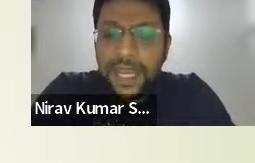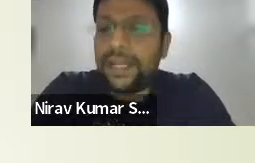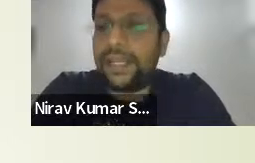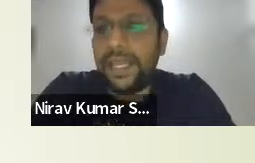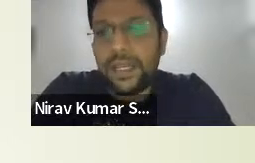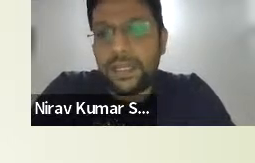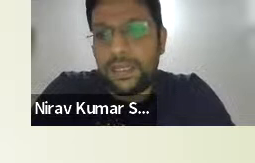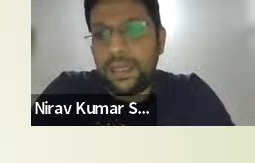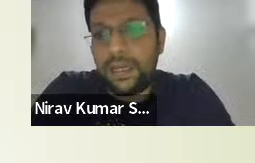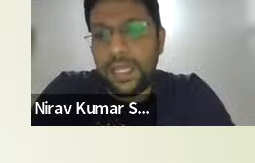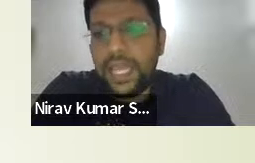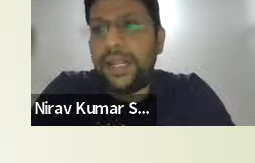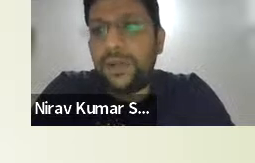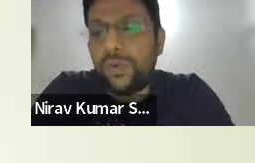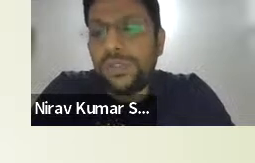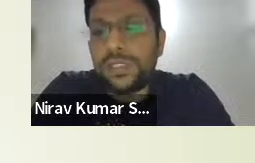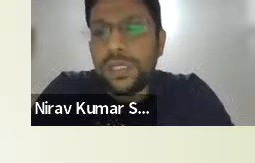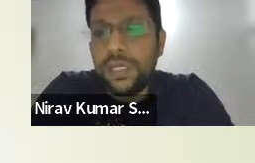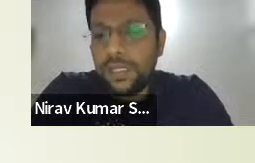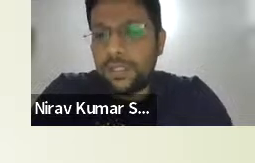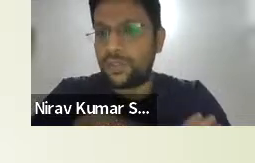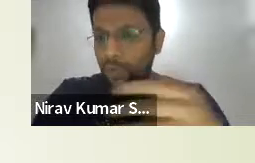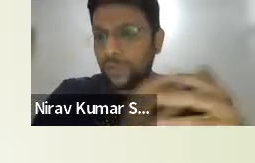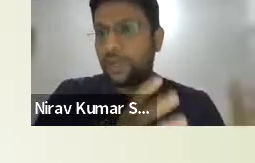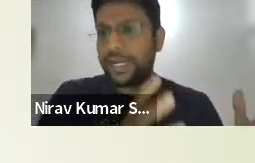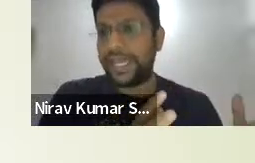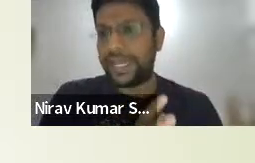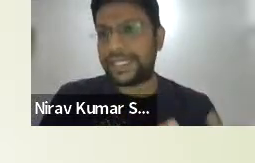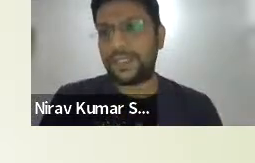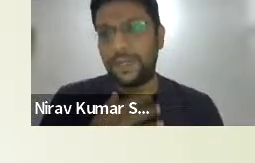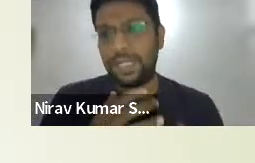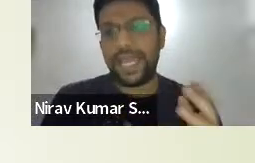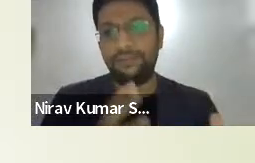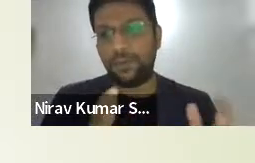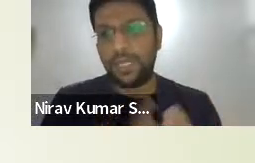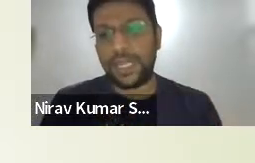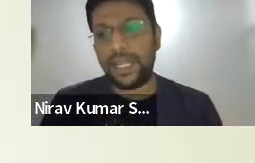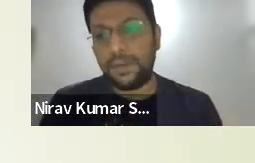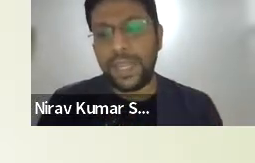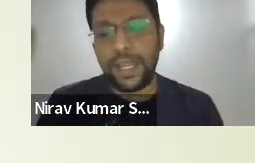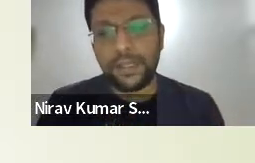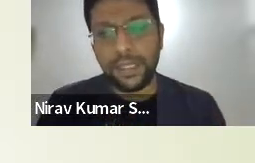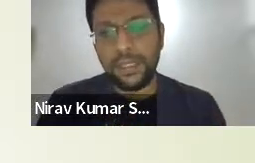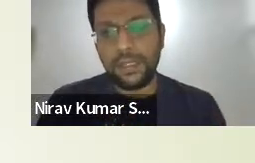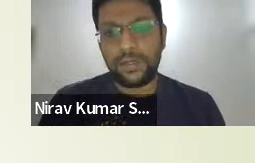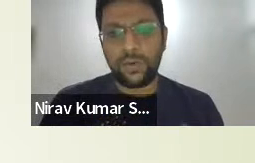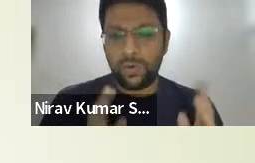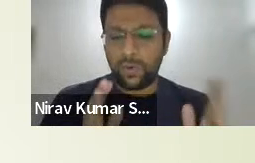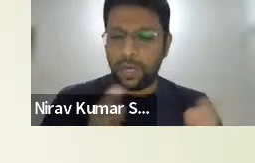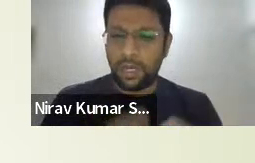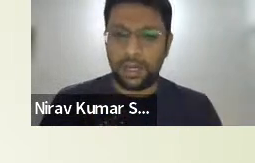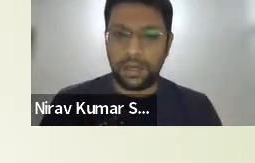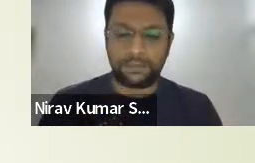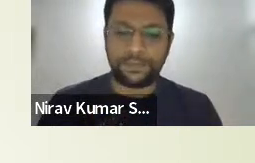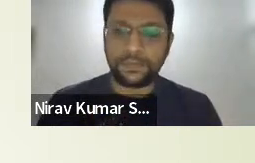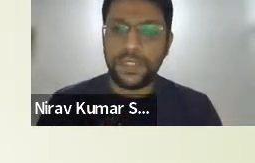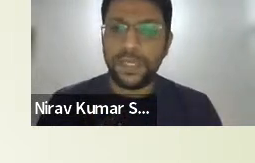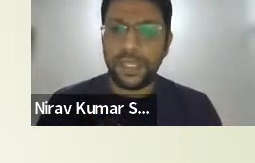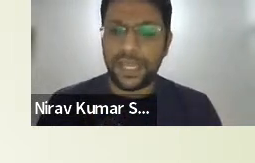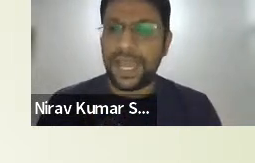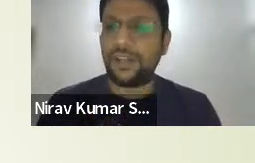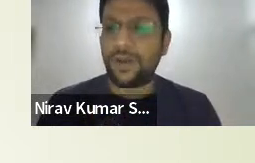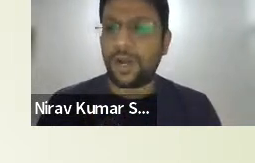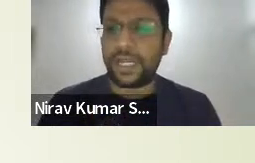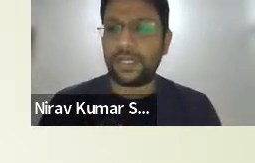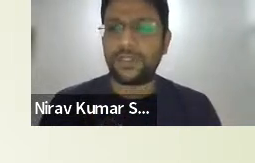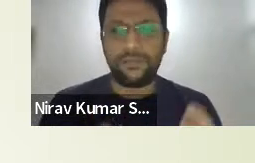them and create AI tools. Those tools already exist, but they have to be tailor-made to